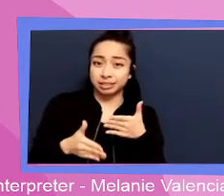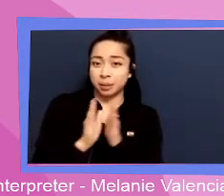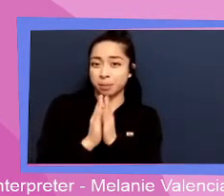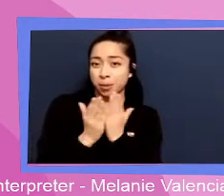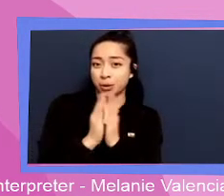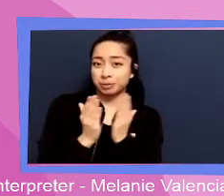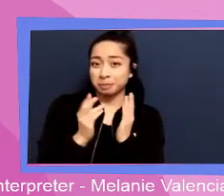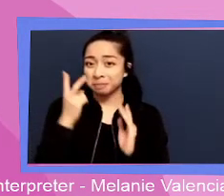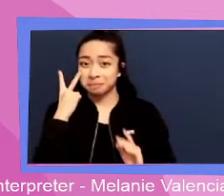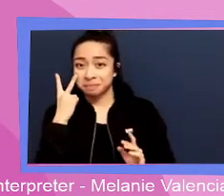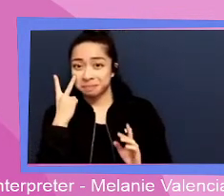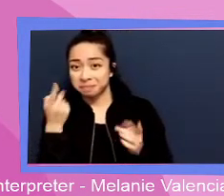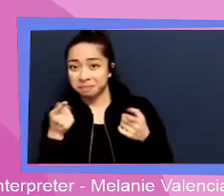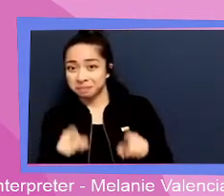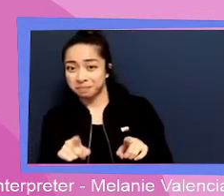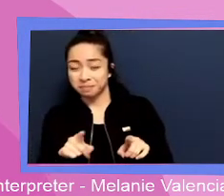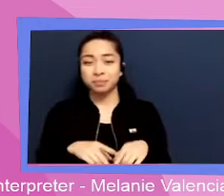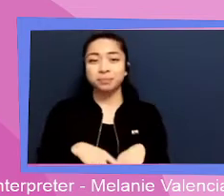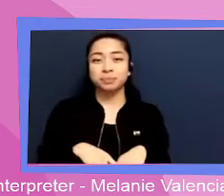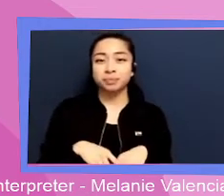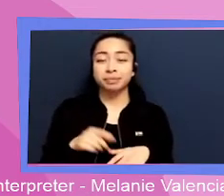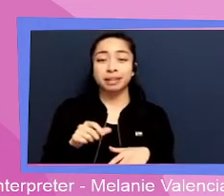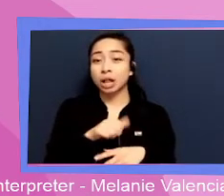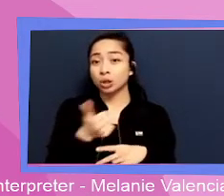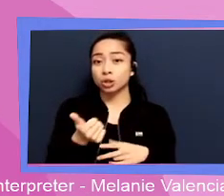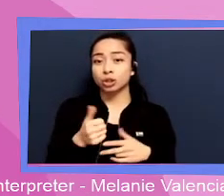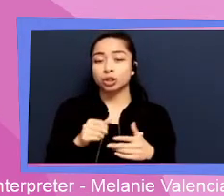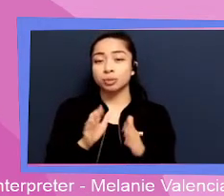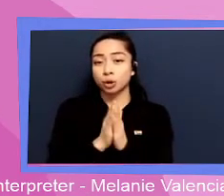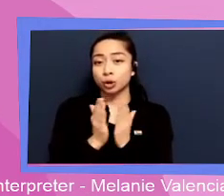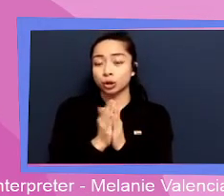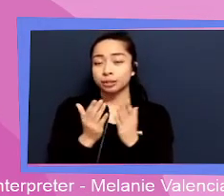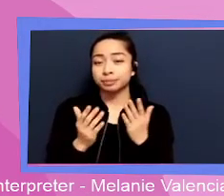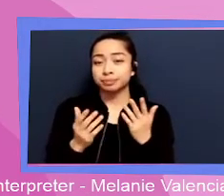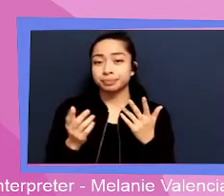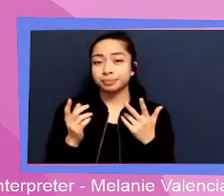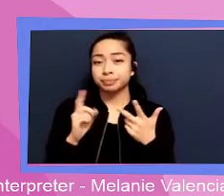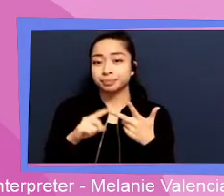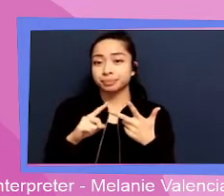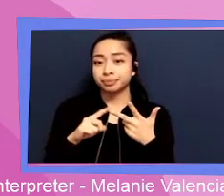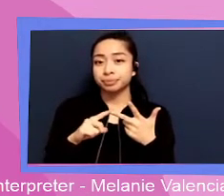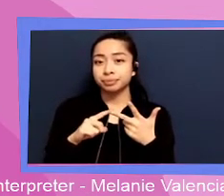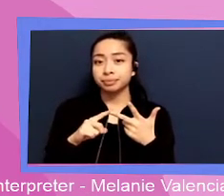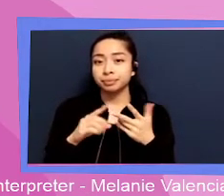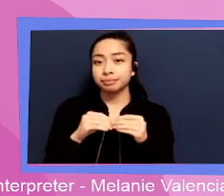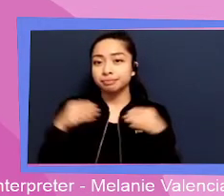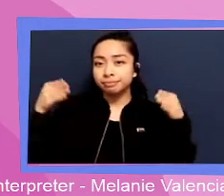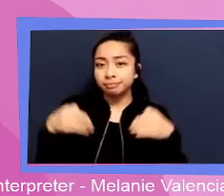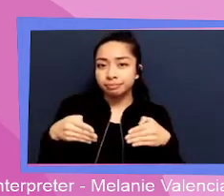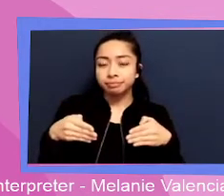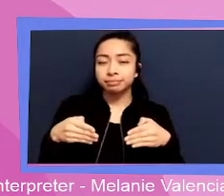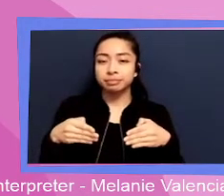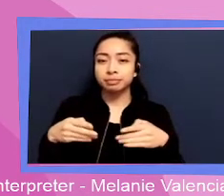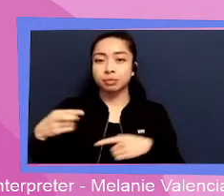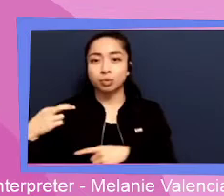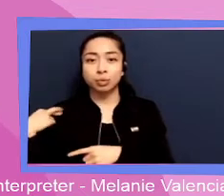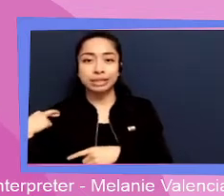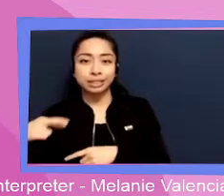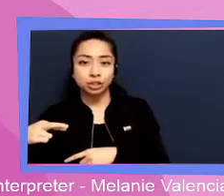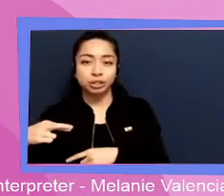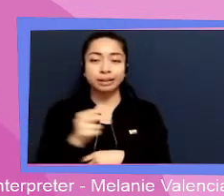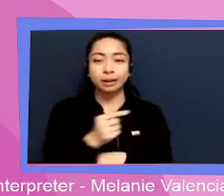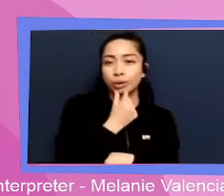point. And then the other book I'm working on dives into the intersection between religion and